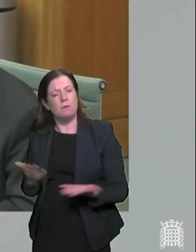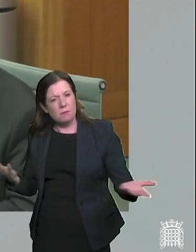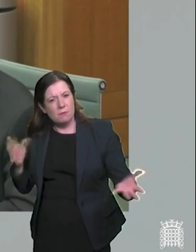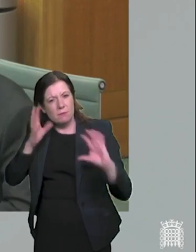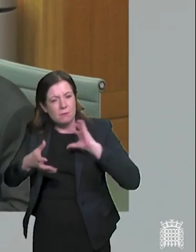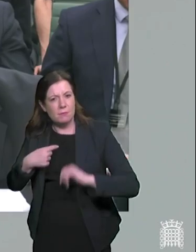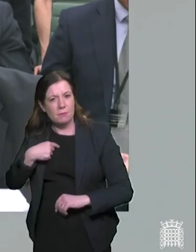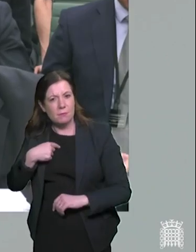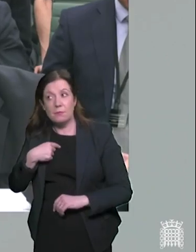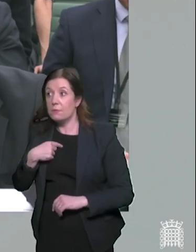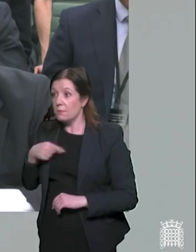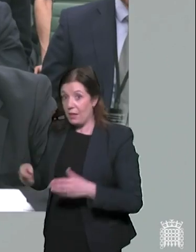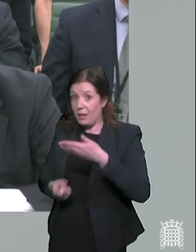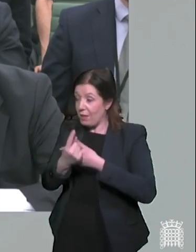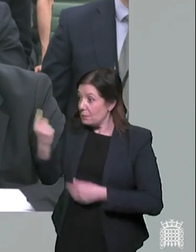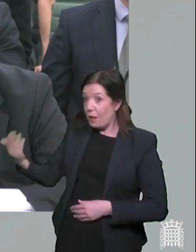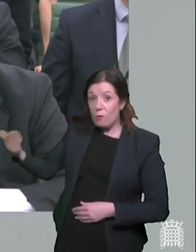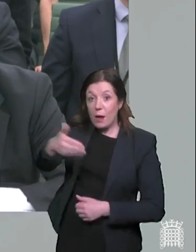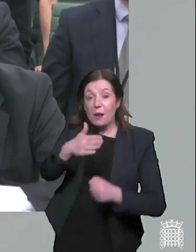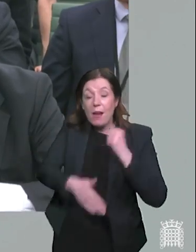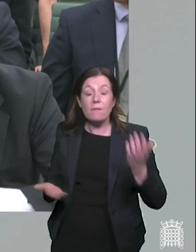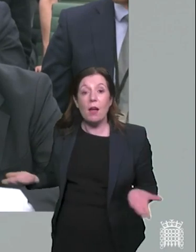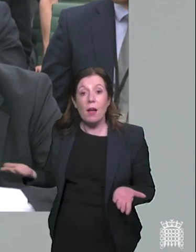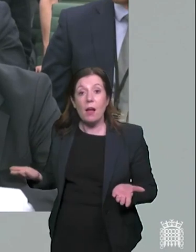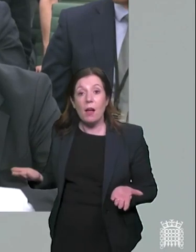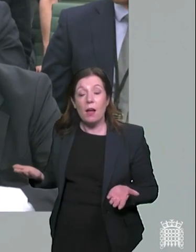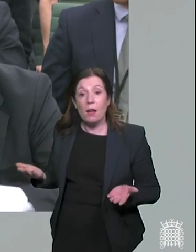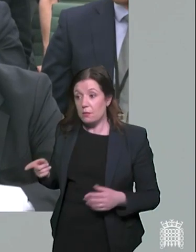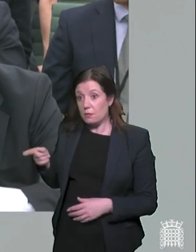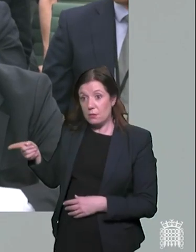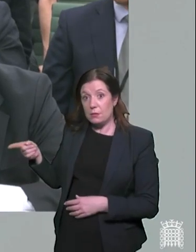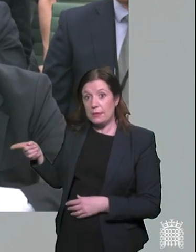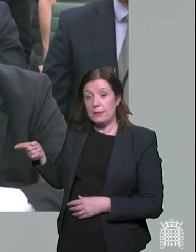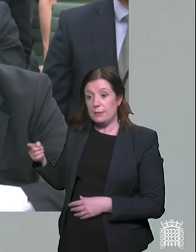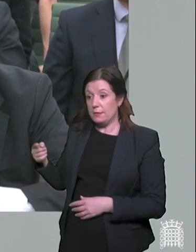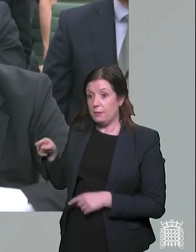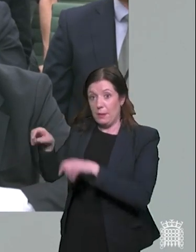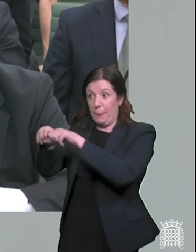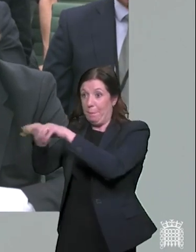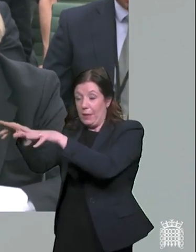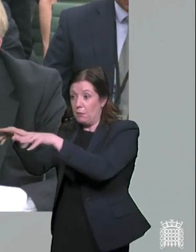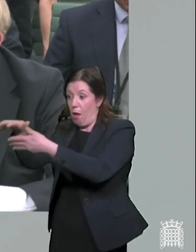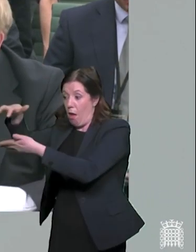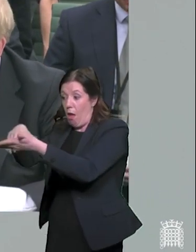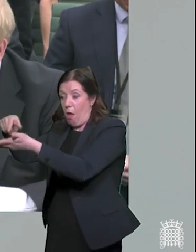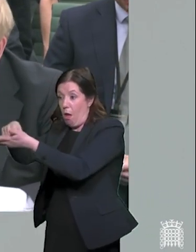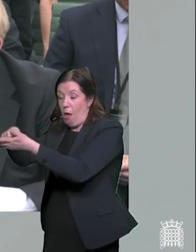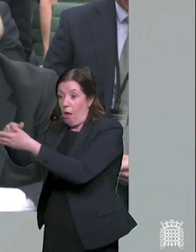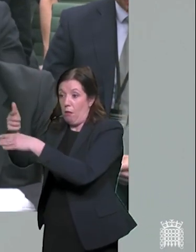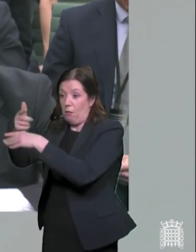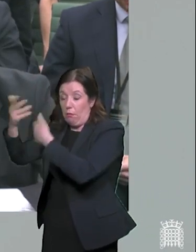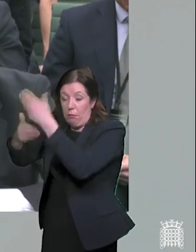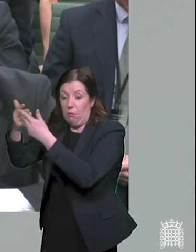that be? He wasn't at that event. He was struggling to contend with media accounts of it long